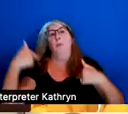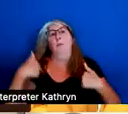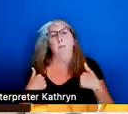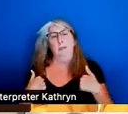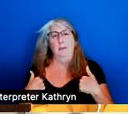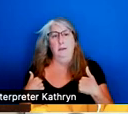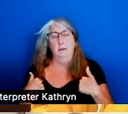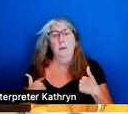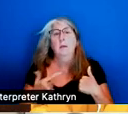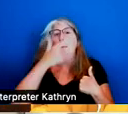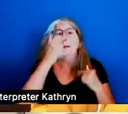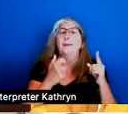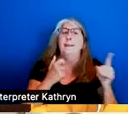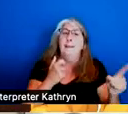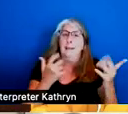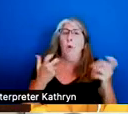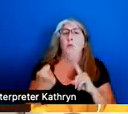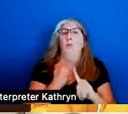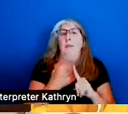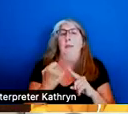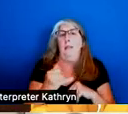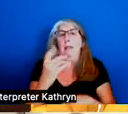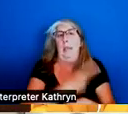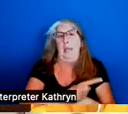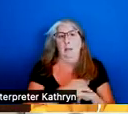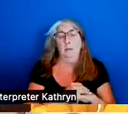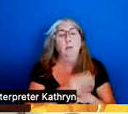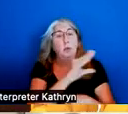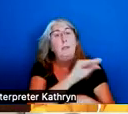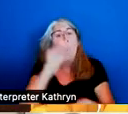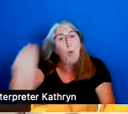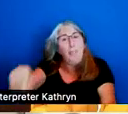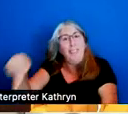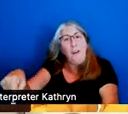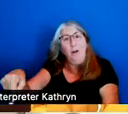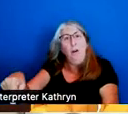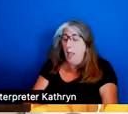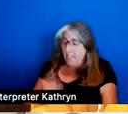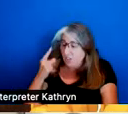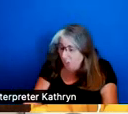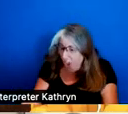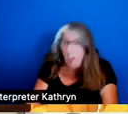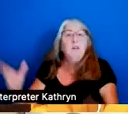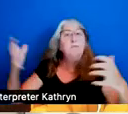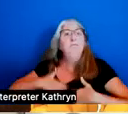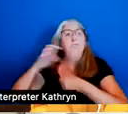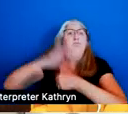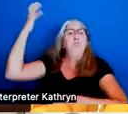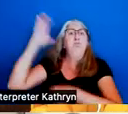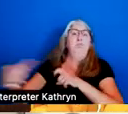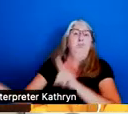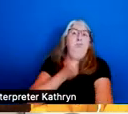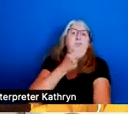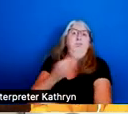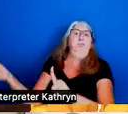trouble because he wants to beat me that day. So he put it in there and went off and off and off.